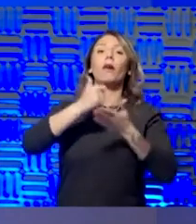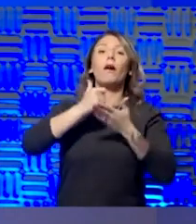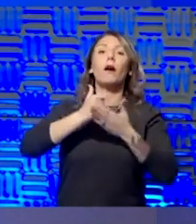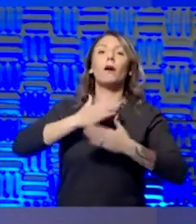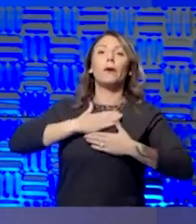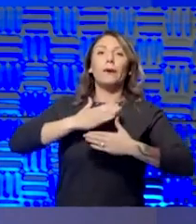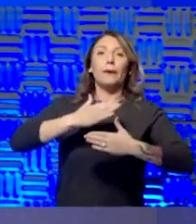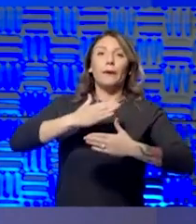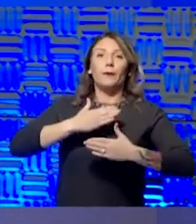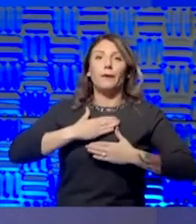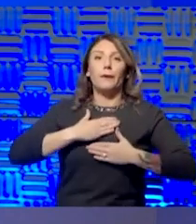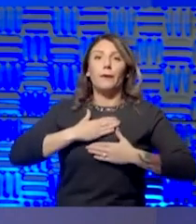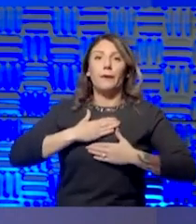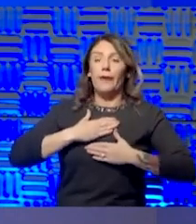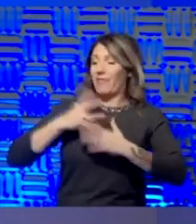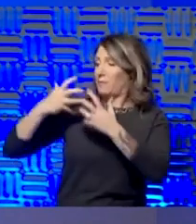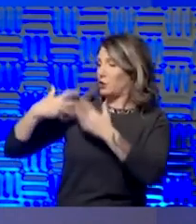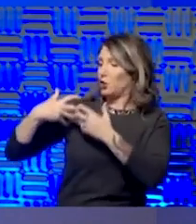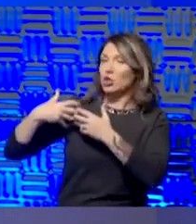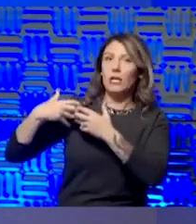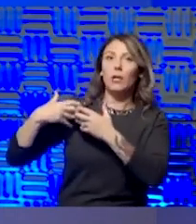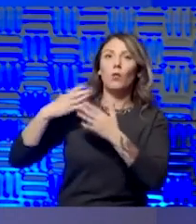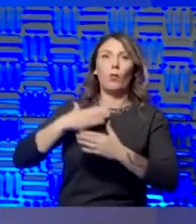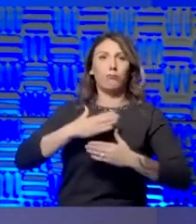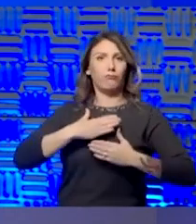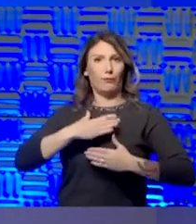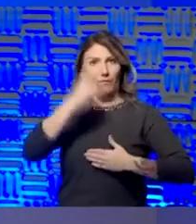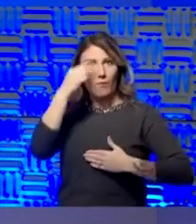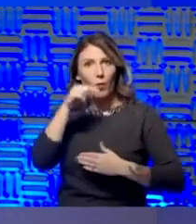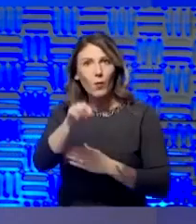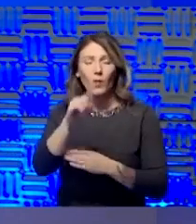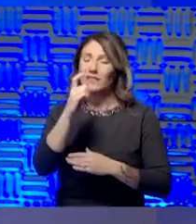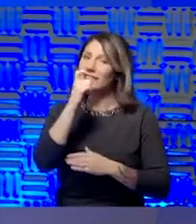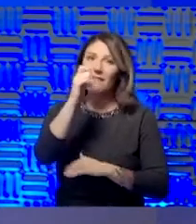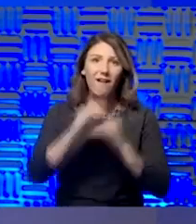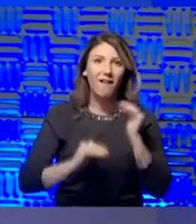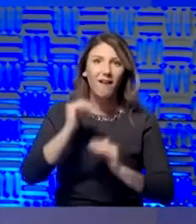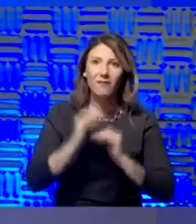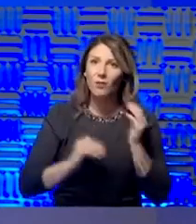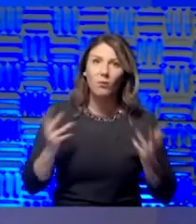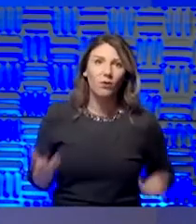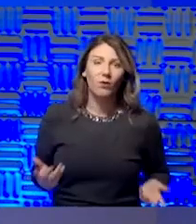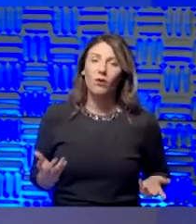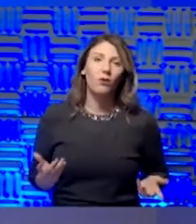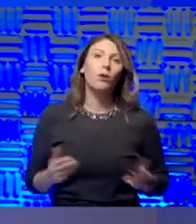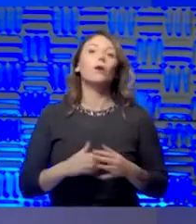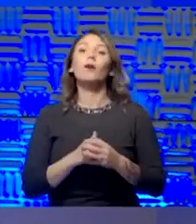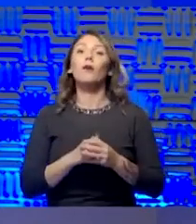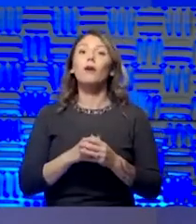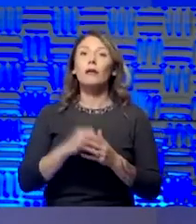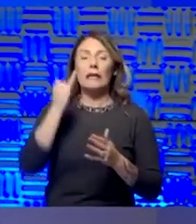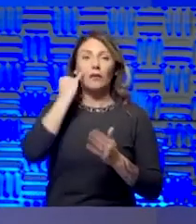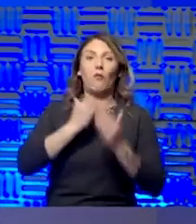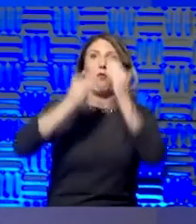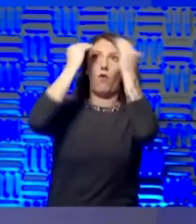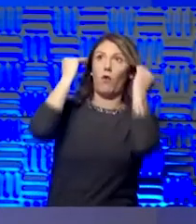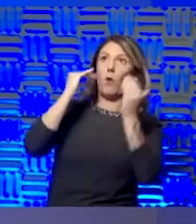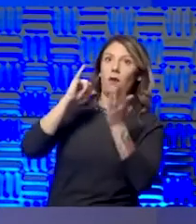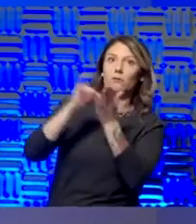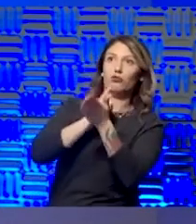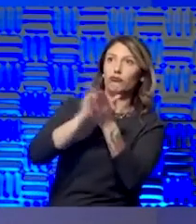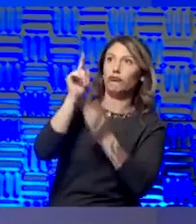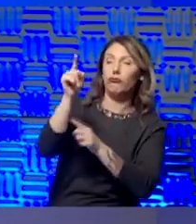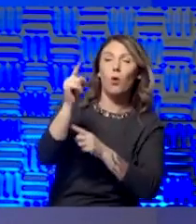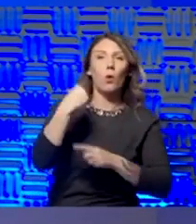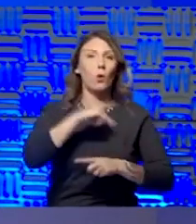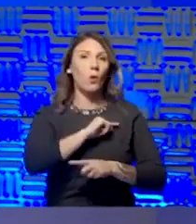one is, that's a very uncomfortable place to be. So even without being overwhelmed like New York, we have seen that we have been close to drug shortages